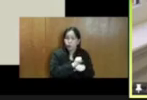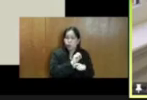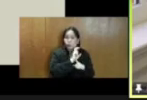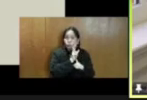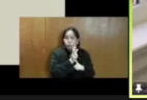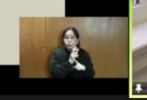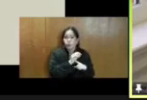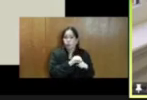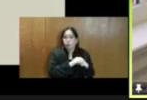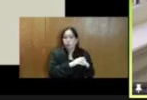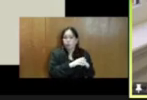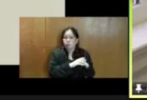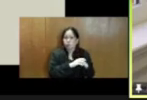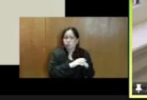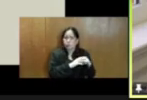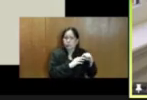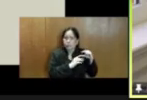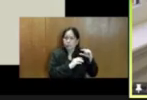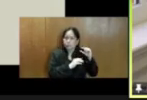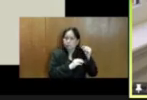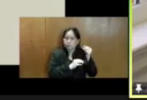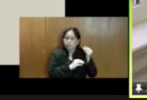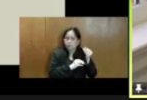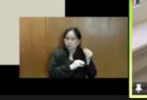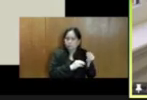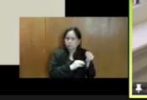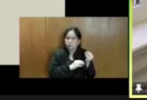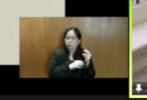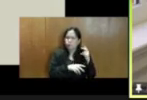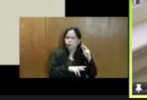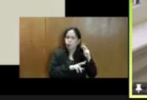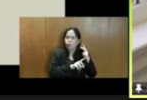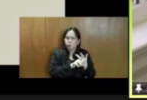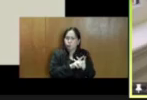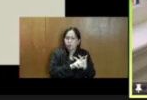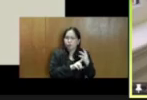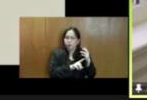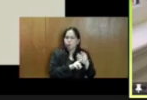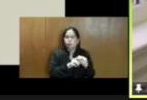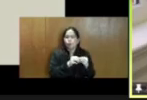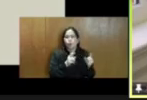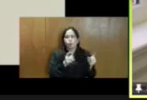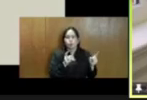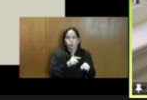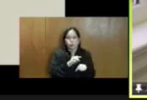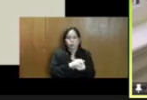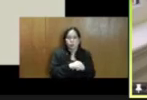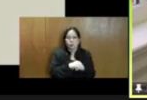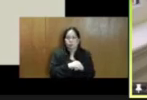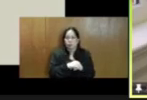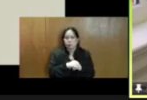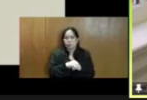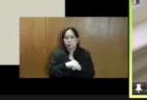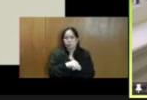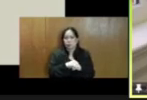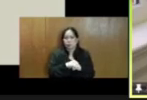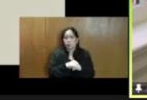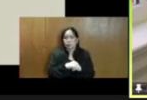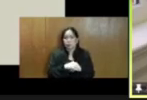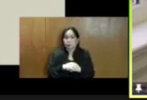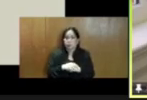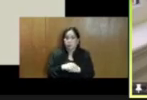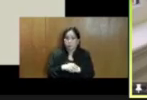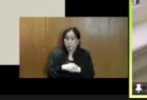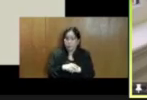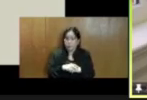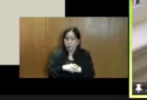shorter, when the average job length is probably 3 months. So these jobs may be a little bit shorter, but not particularly. EV jobs actually do appear